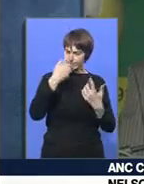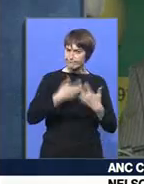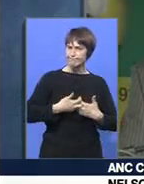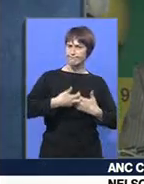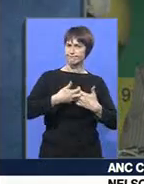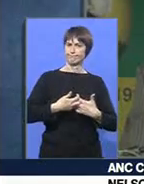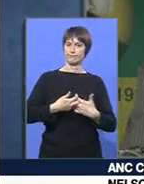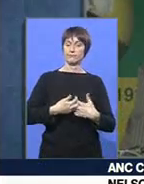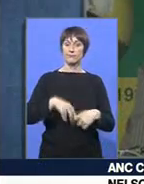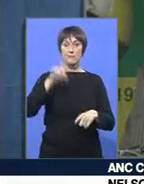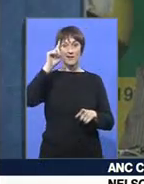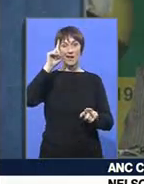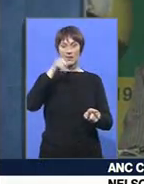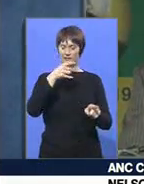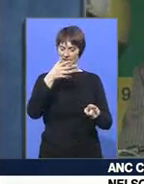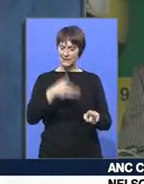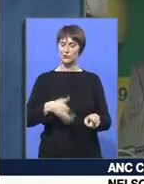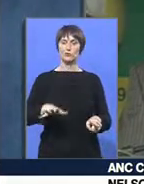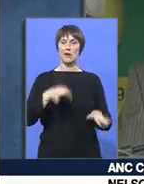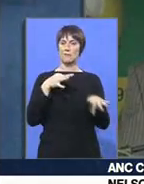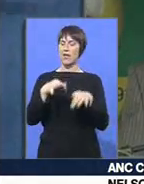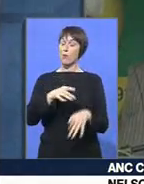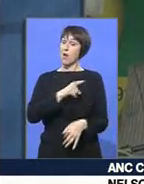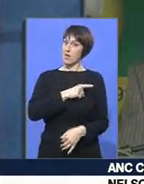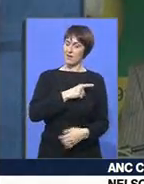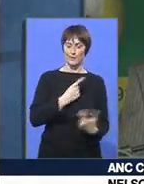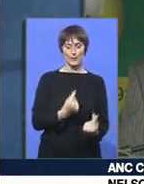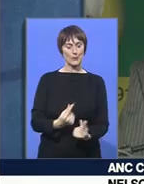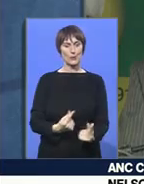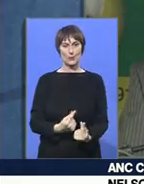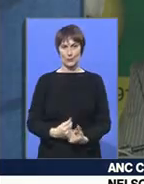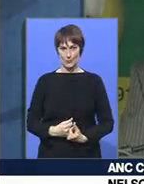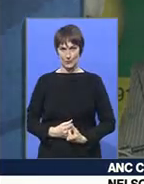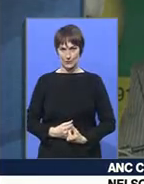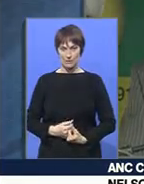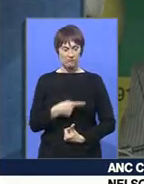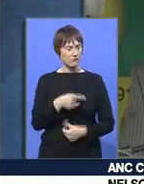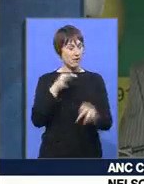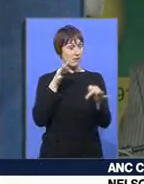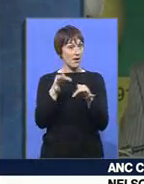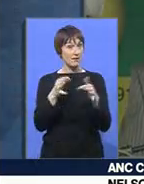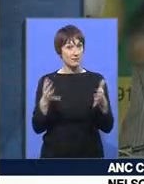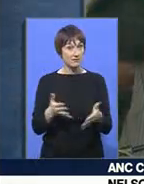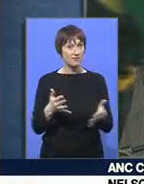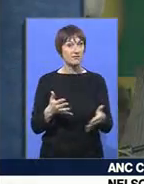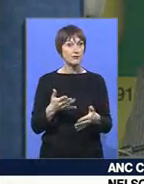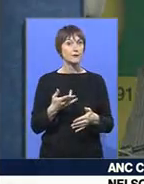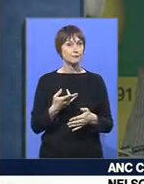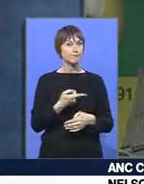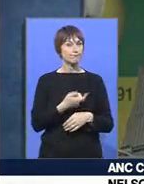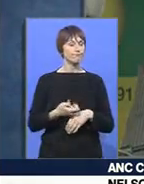Mandela explained the reasons in his statement from the dock.